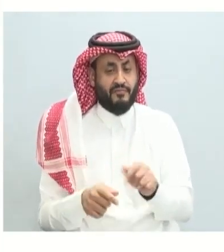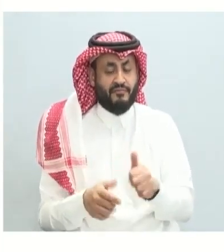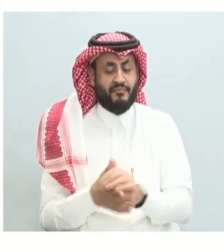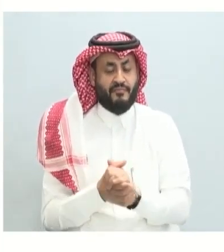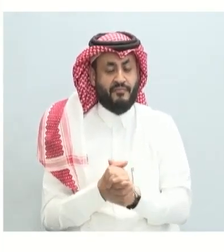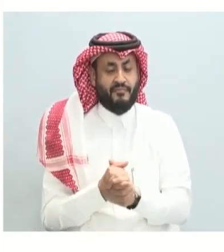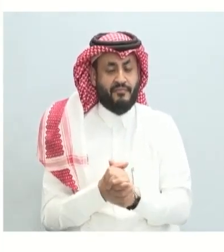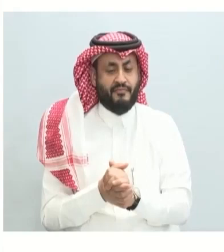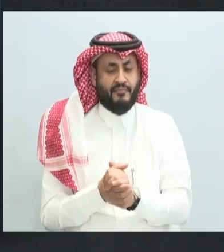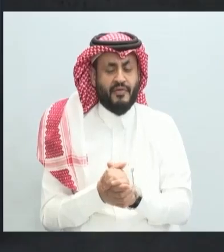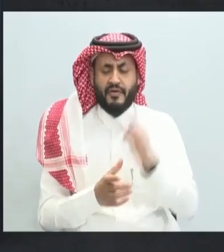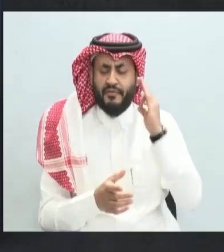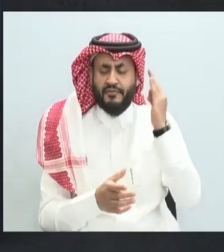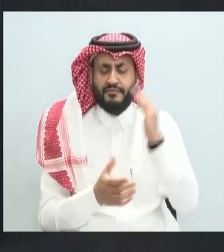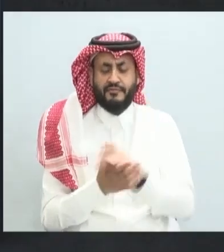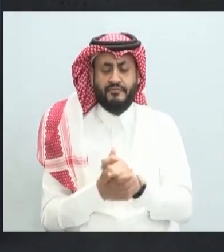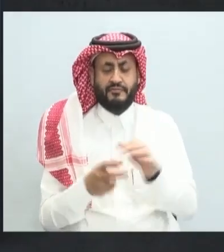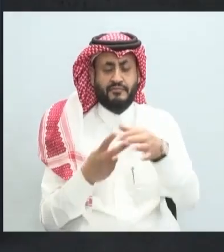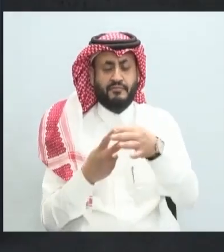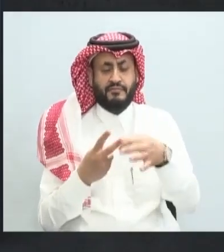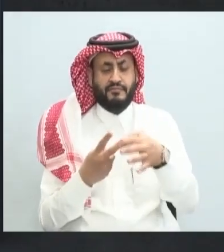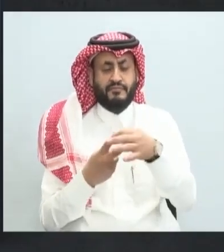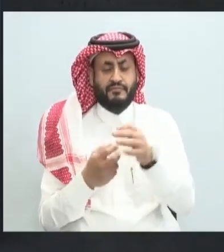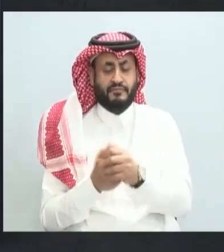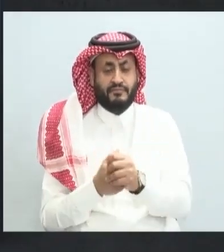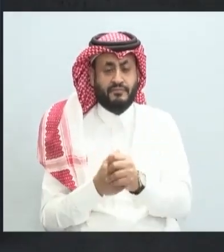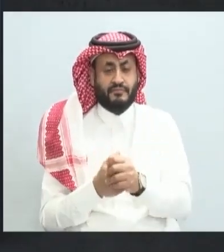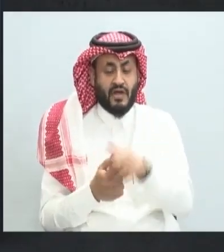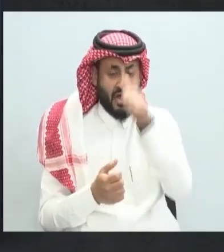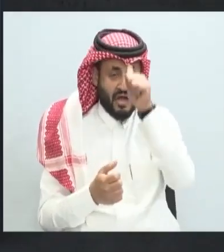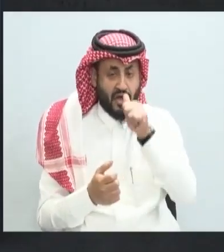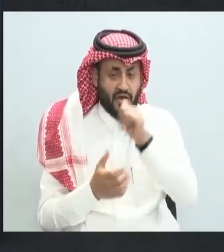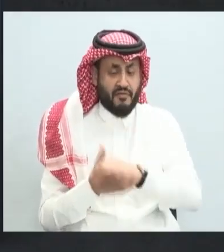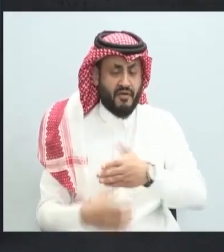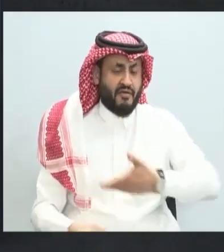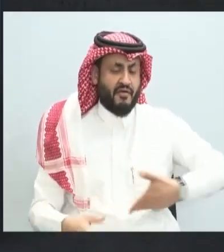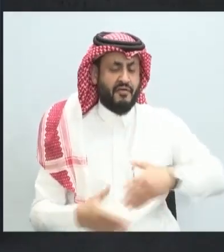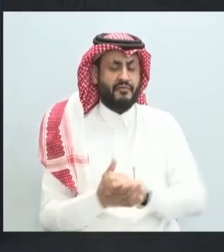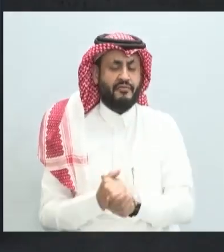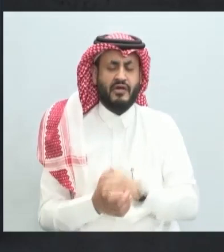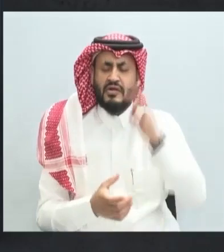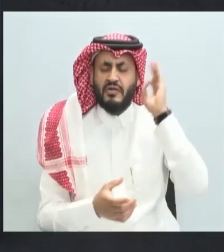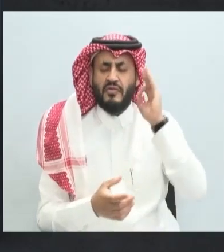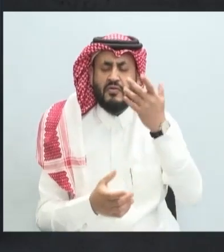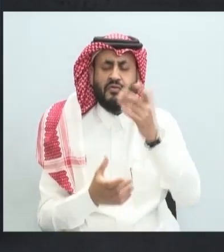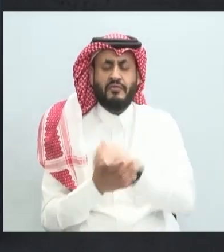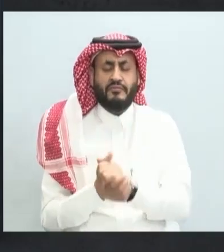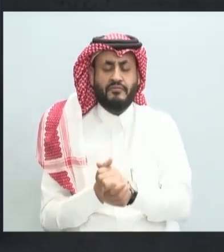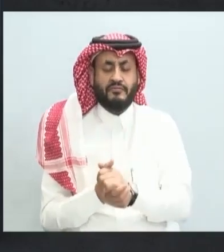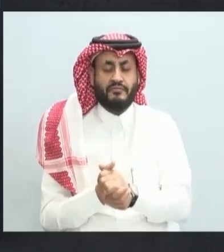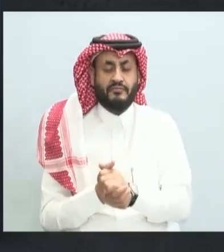So, now here we have two words, angry and hungry. So, what did we